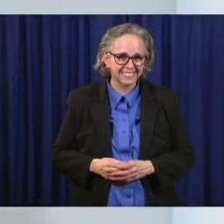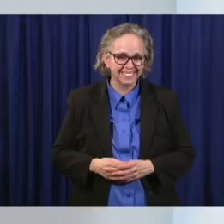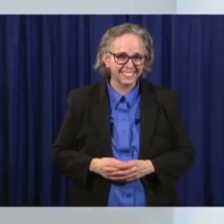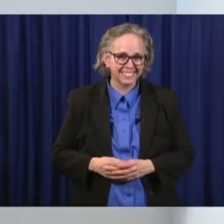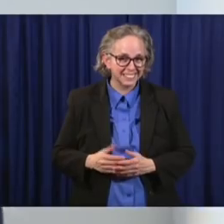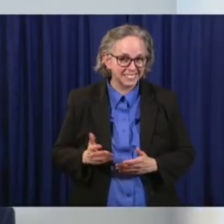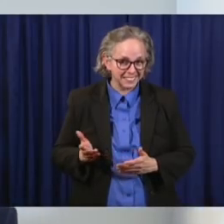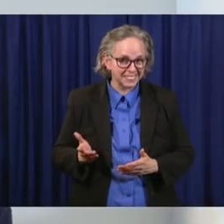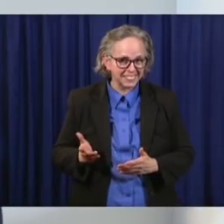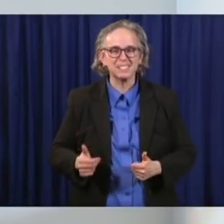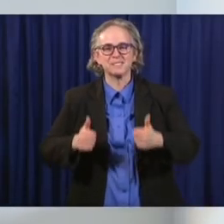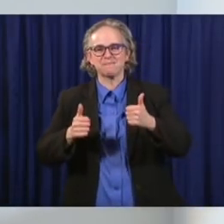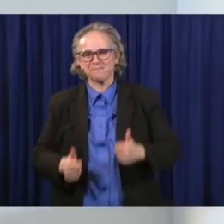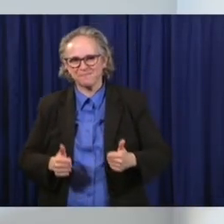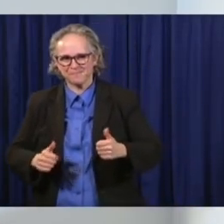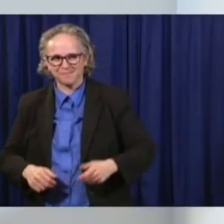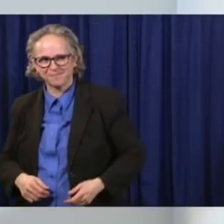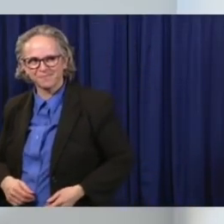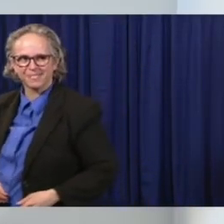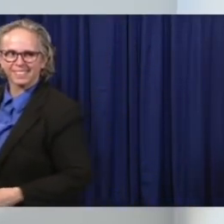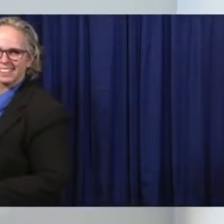Well, my sympathies, Governor.